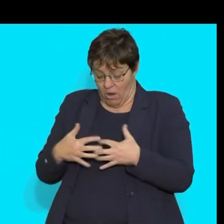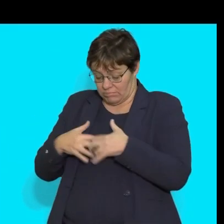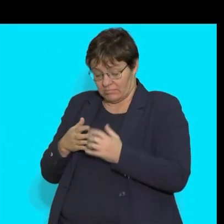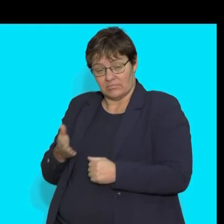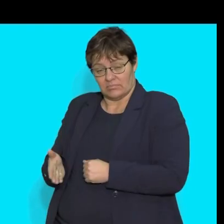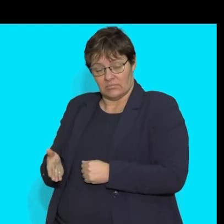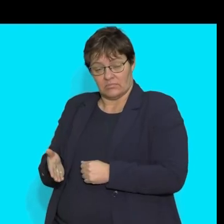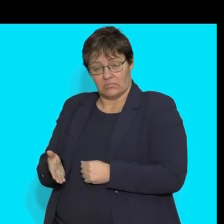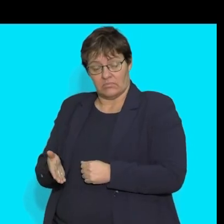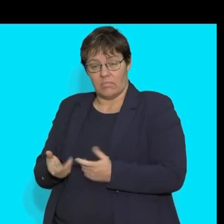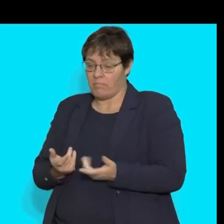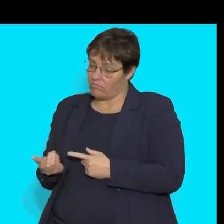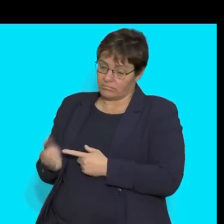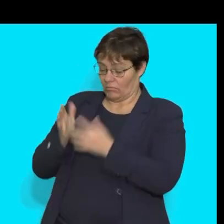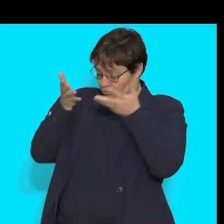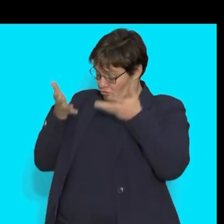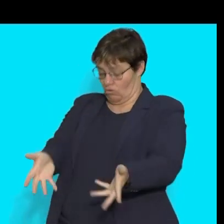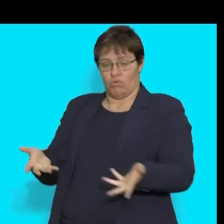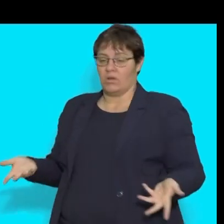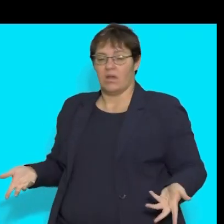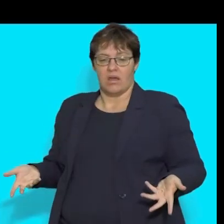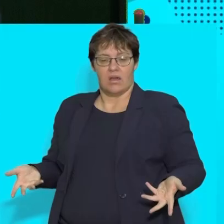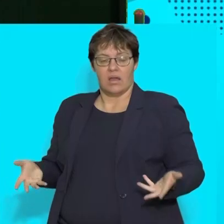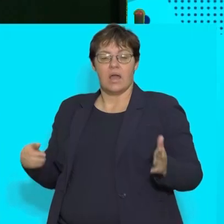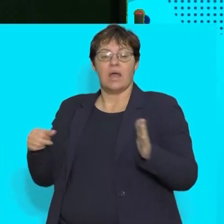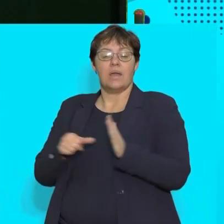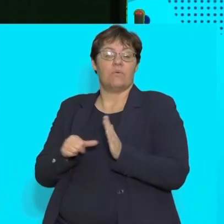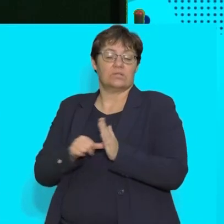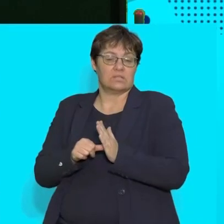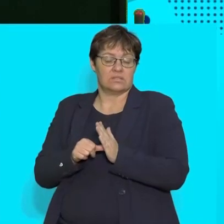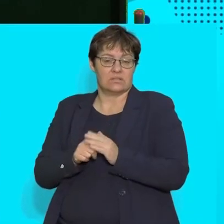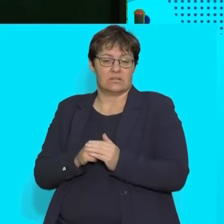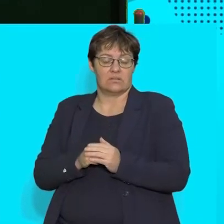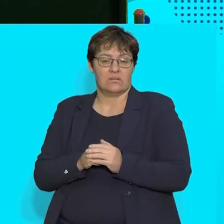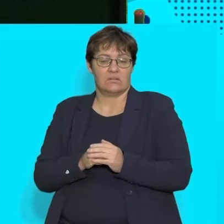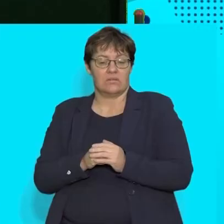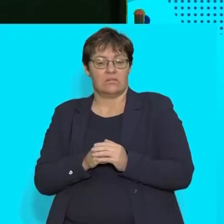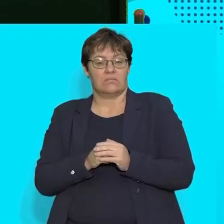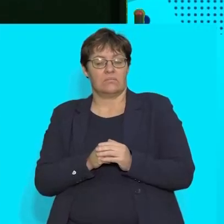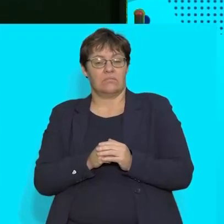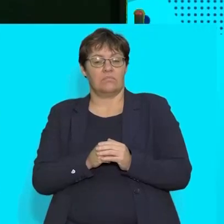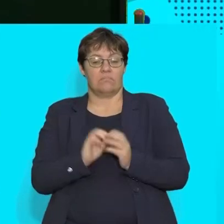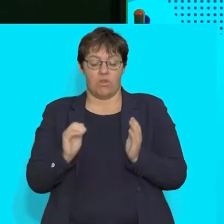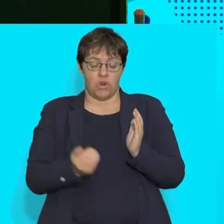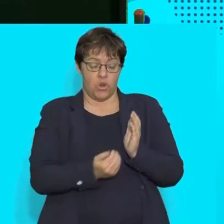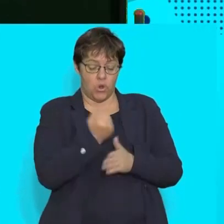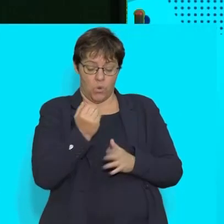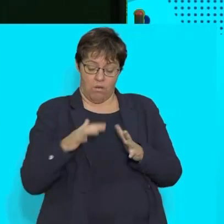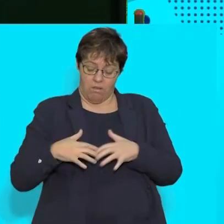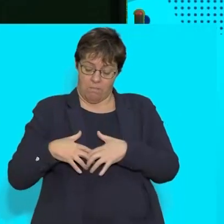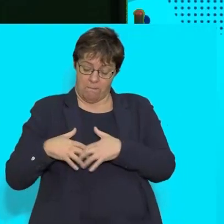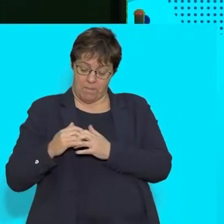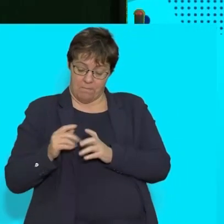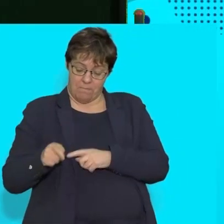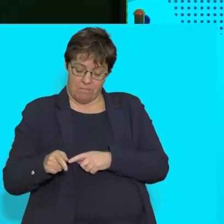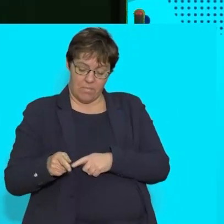has not suddenly appeared. It's important that we recognize that in order for a new species to form,